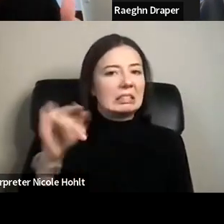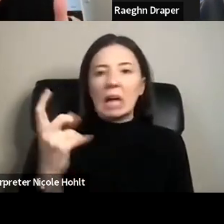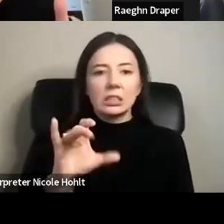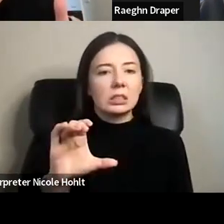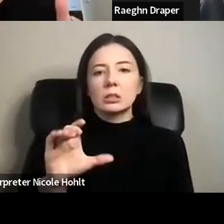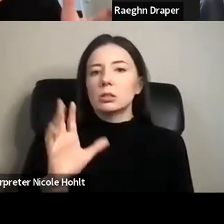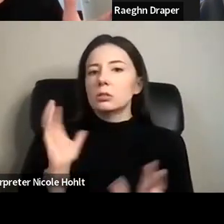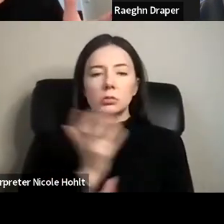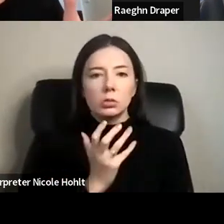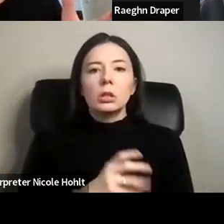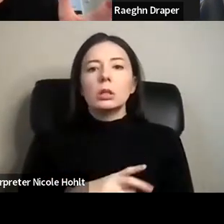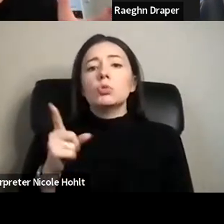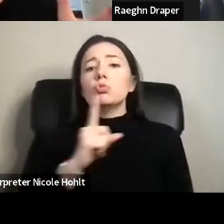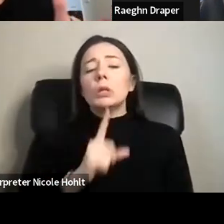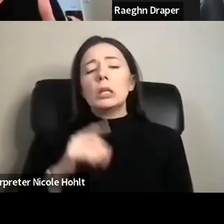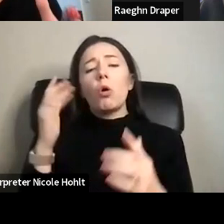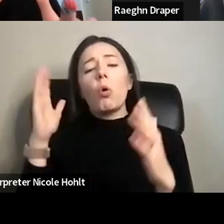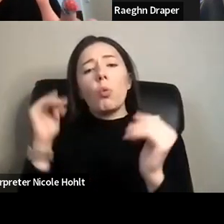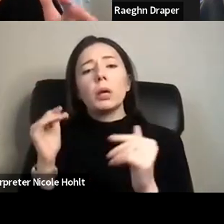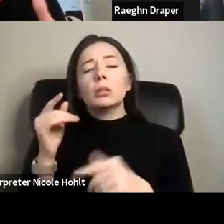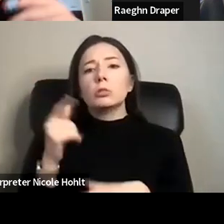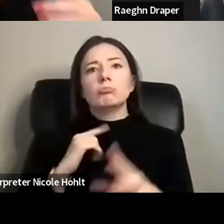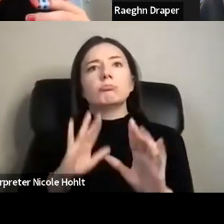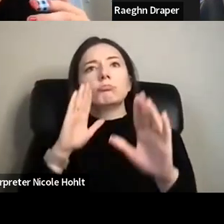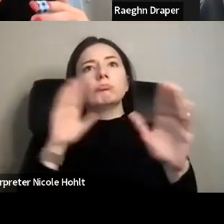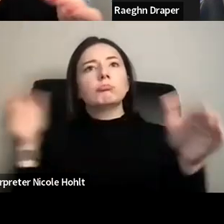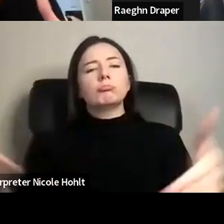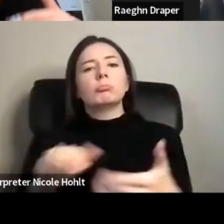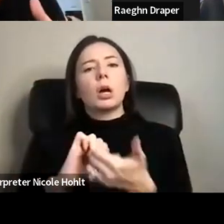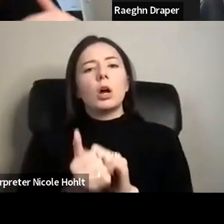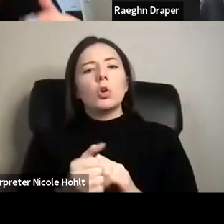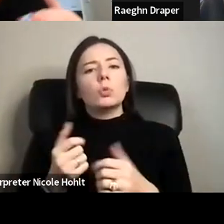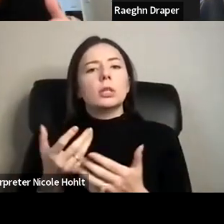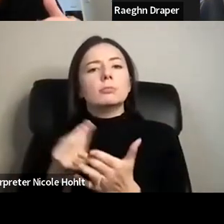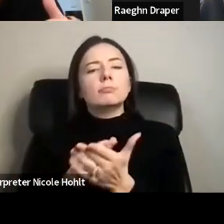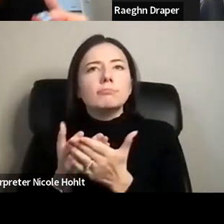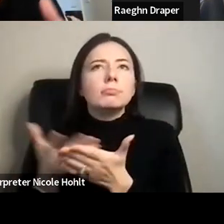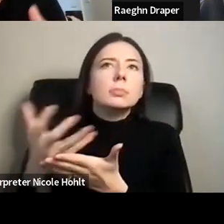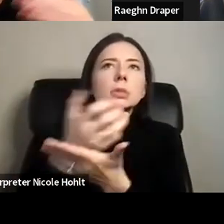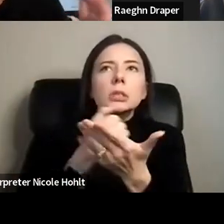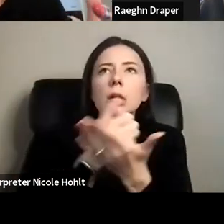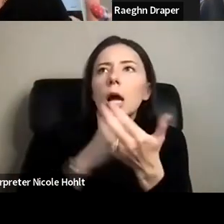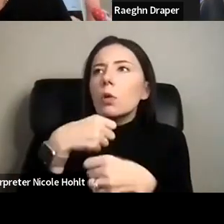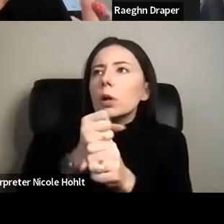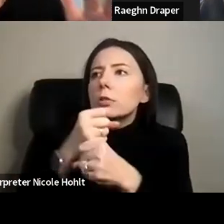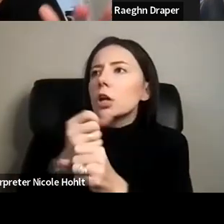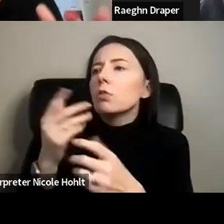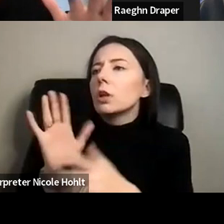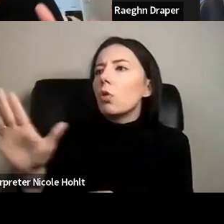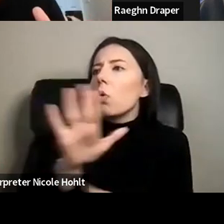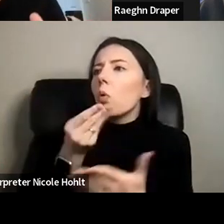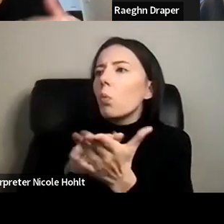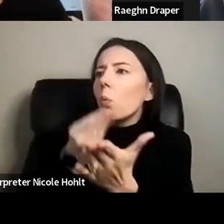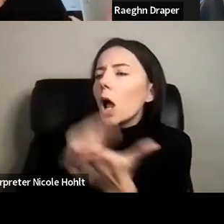really hoping to be focusing on how do we generate and how do hospitality workers generate their own wealth